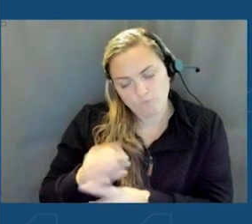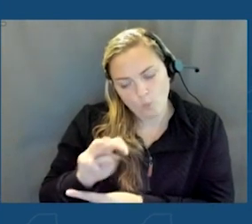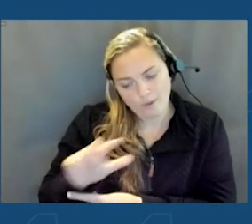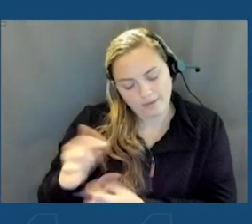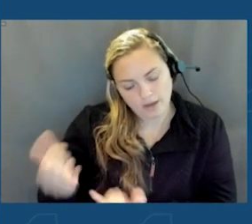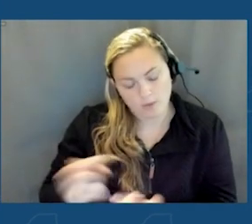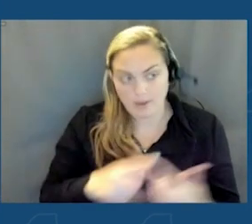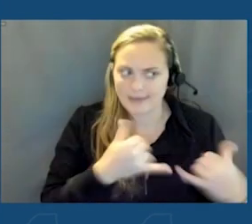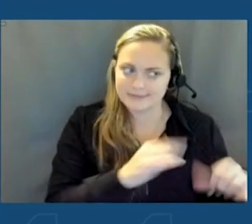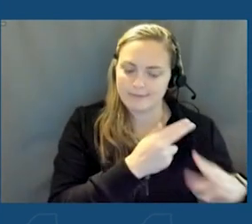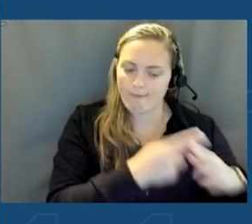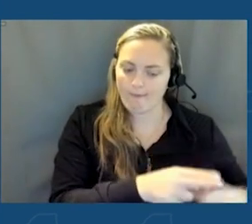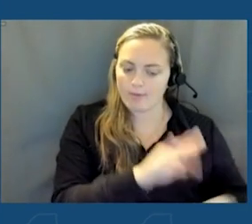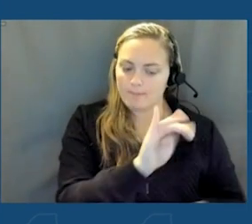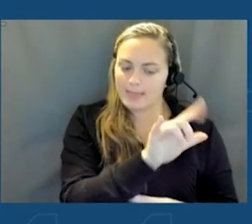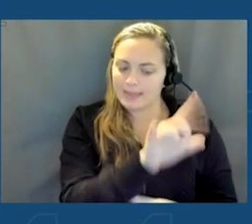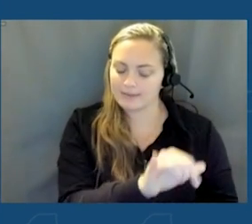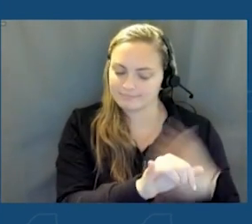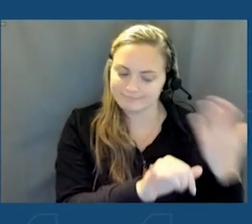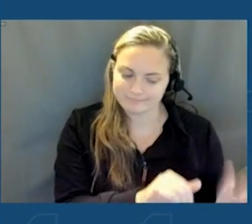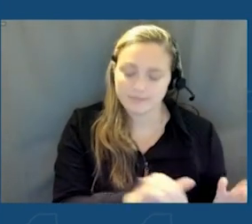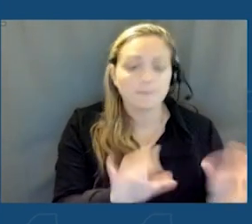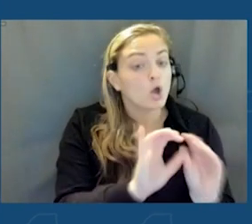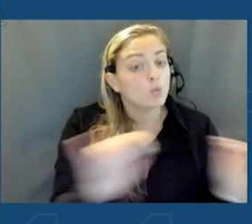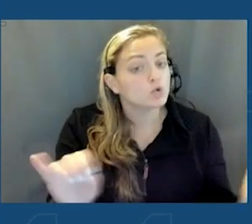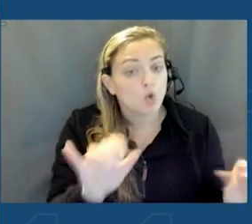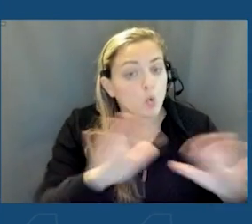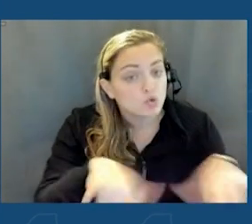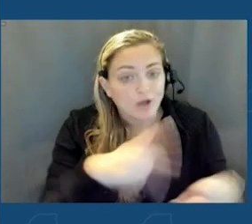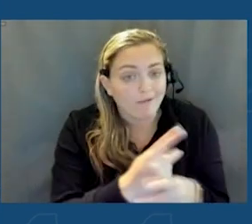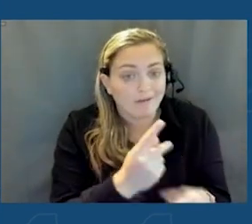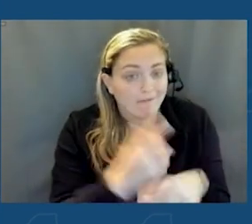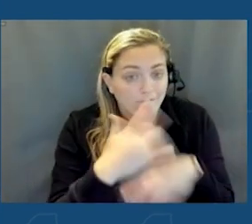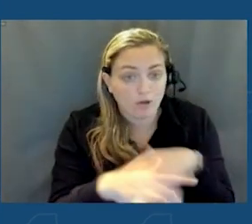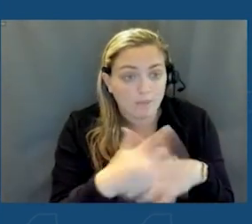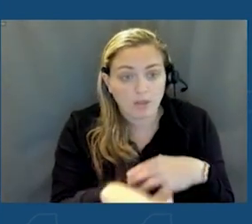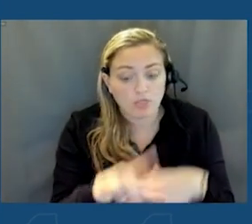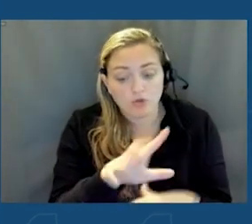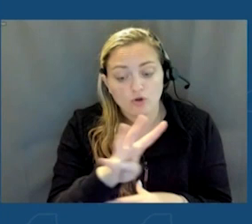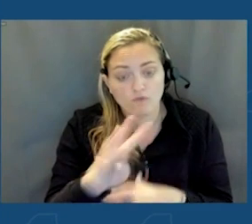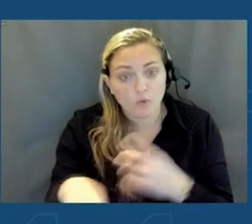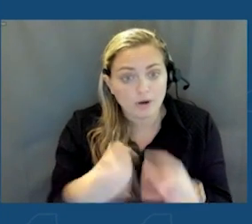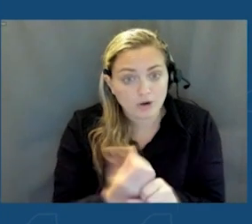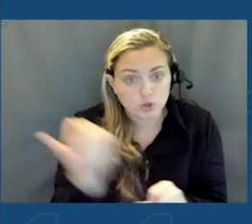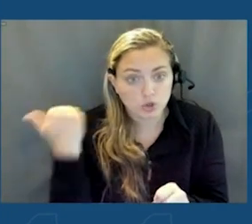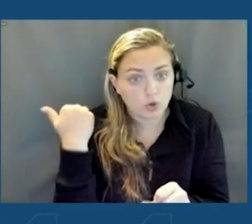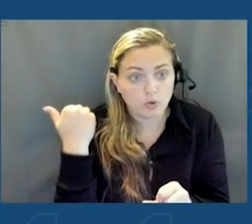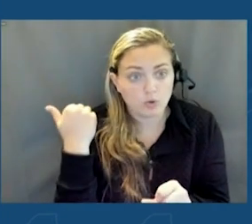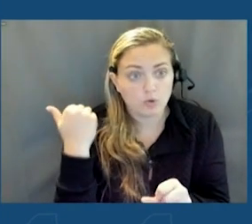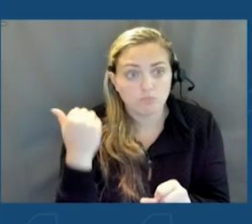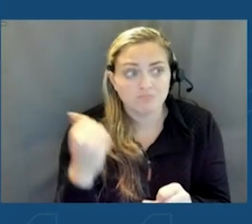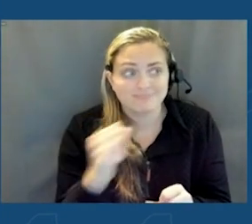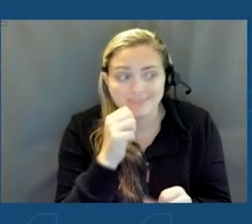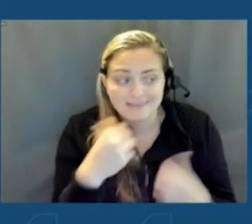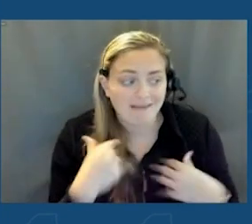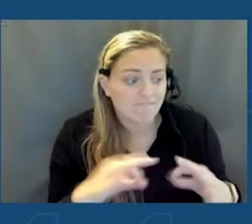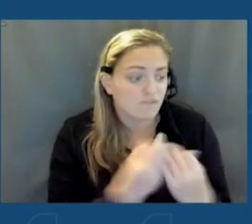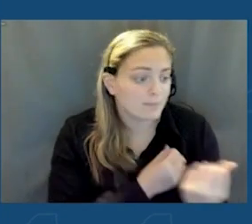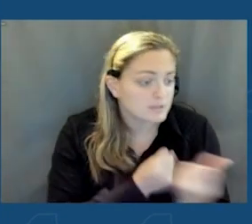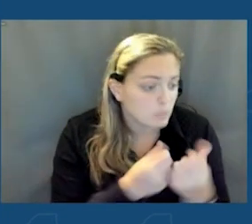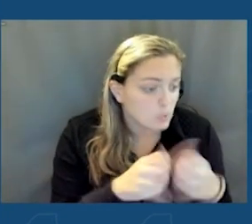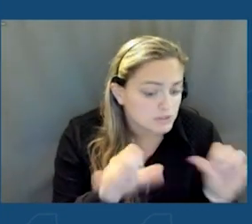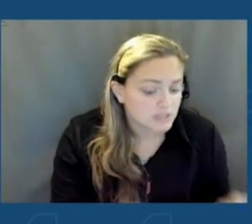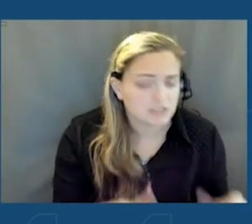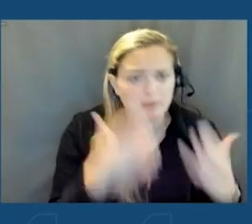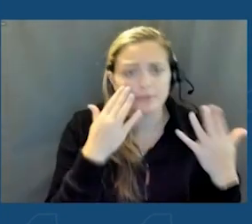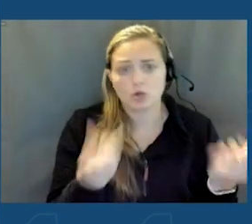Billy, there was no childcare. There was no childcare. 34 years ago, despite I had no family support system, didn't know a lot of